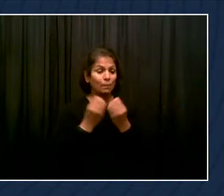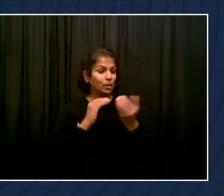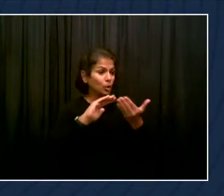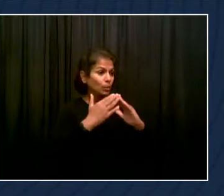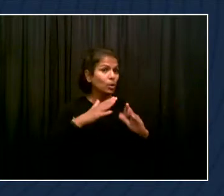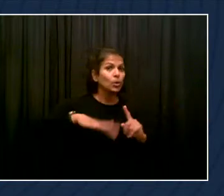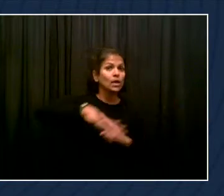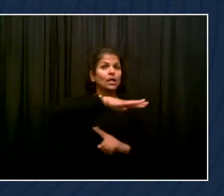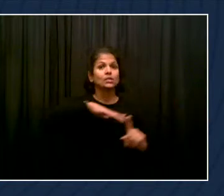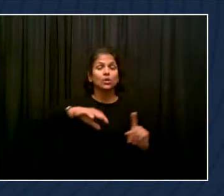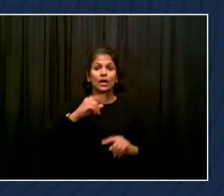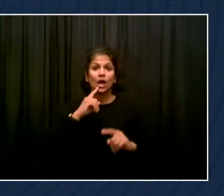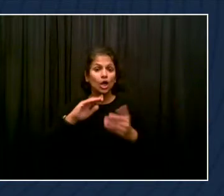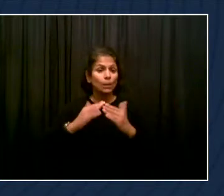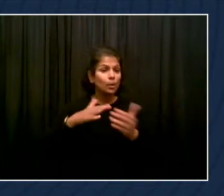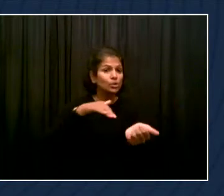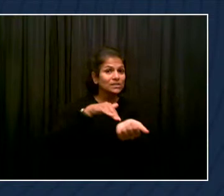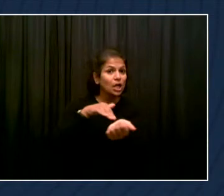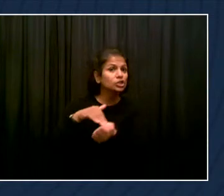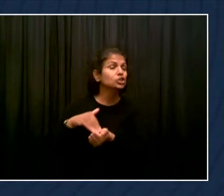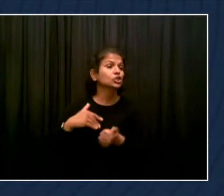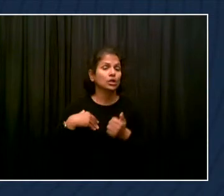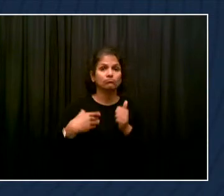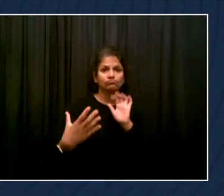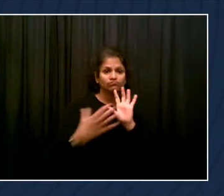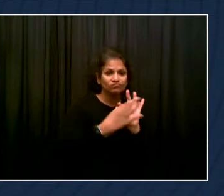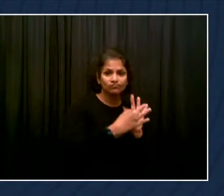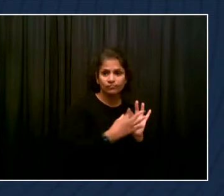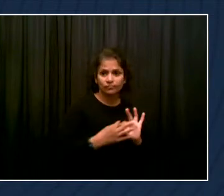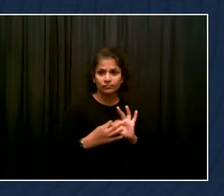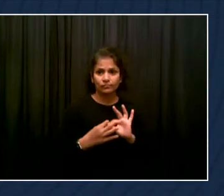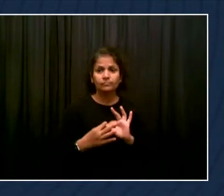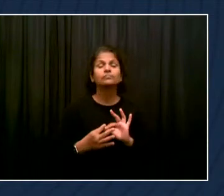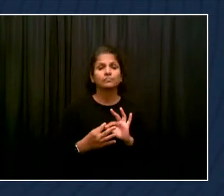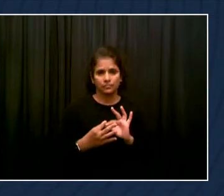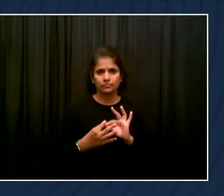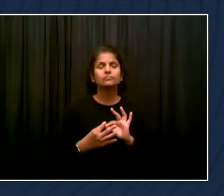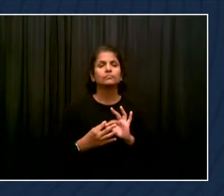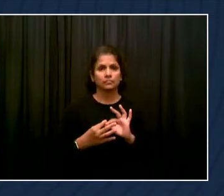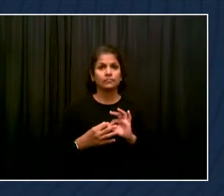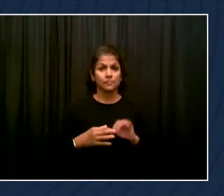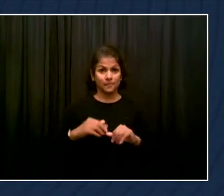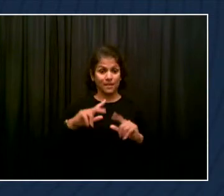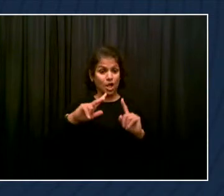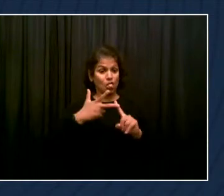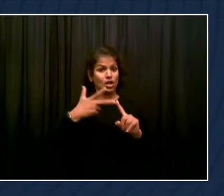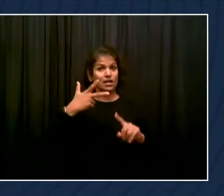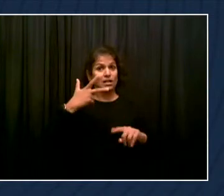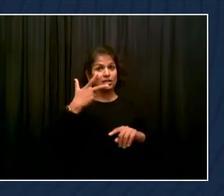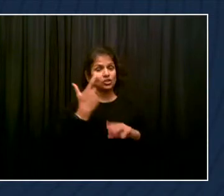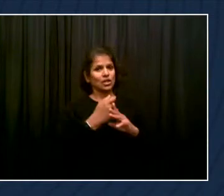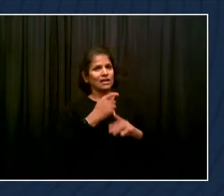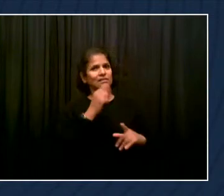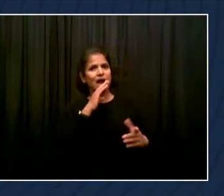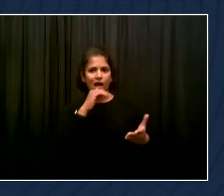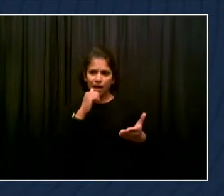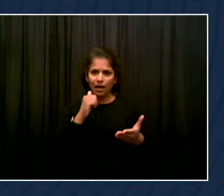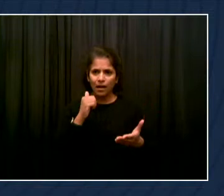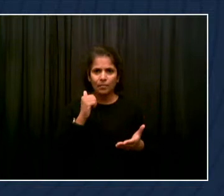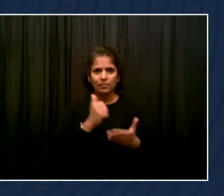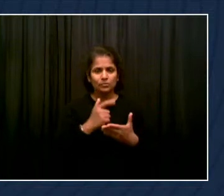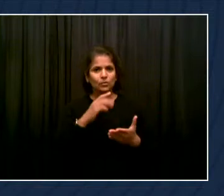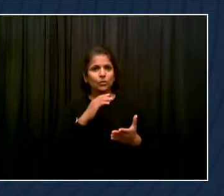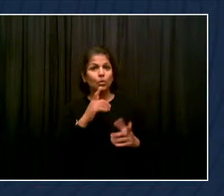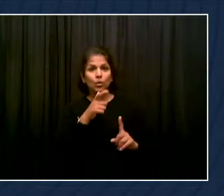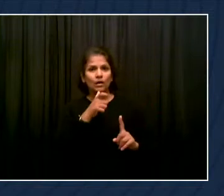will be focused on the populations for whom we know boosters will make the biggest difference. For example,